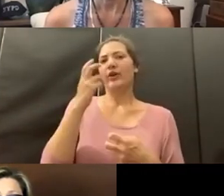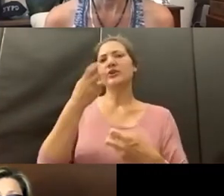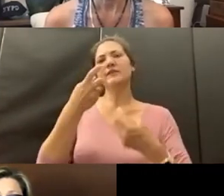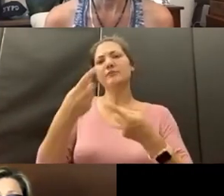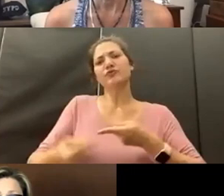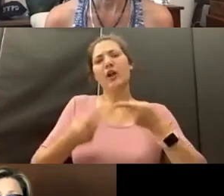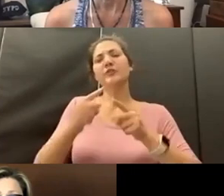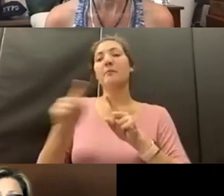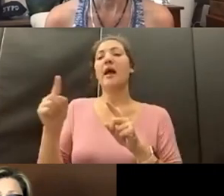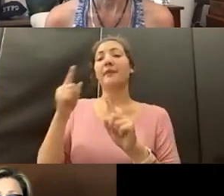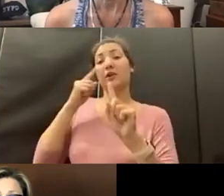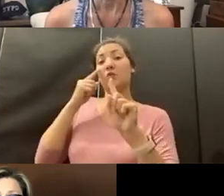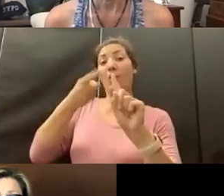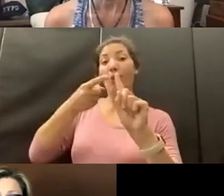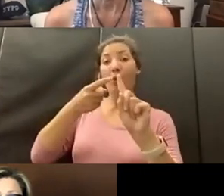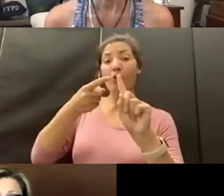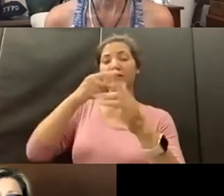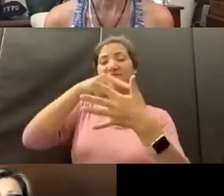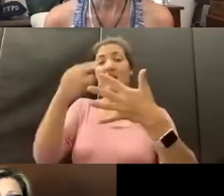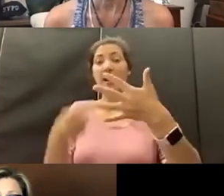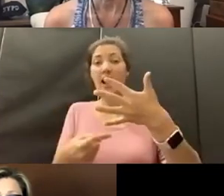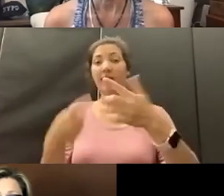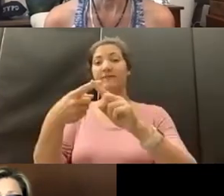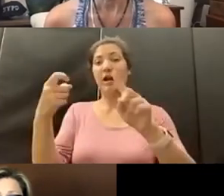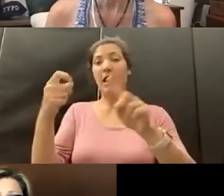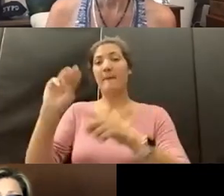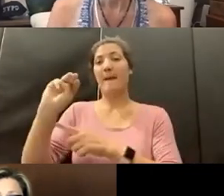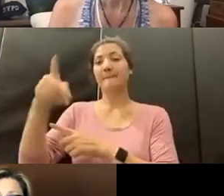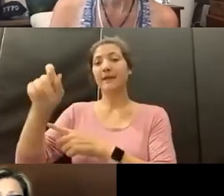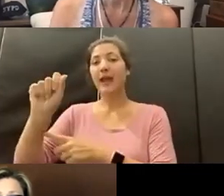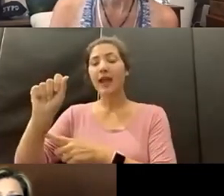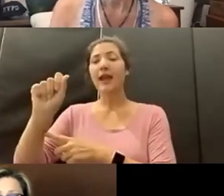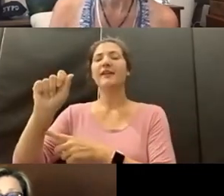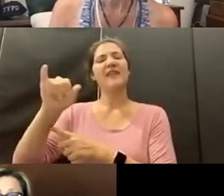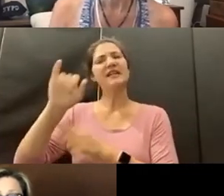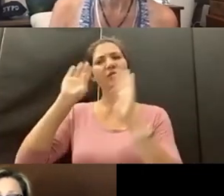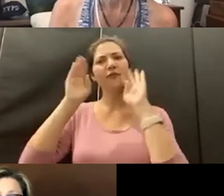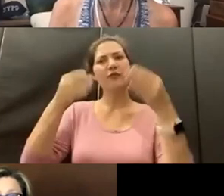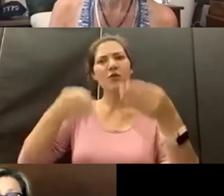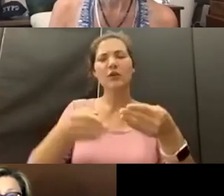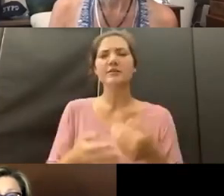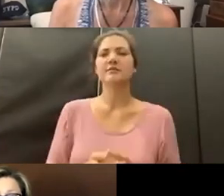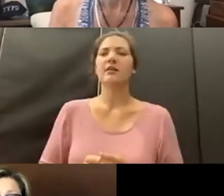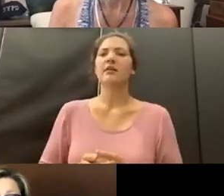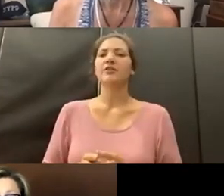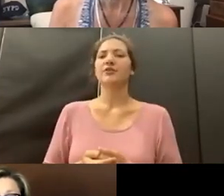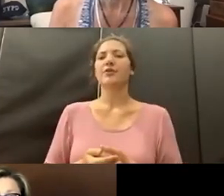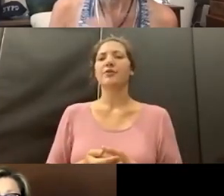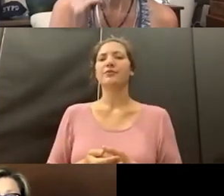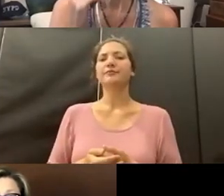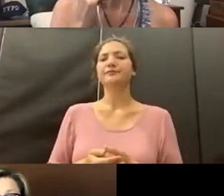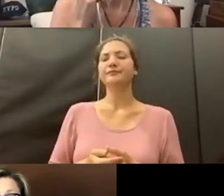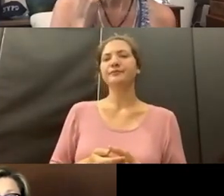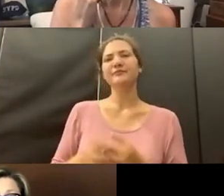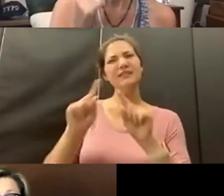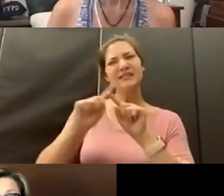for aging are all about, increasing things like the assisted living waivers. And that was mentioned by Tatiana in